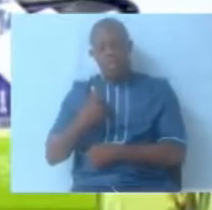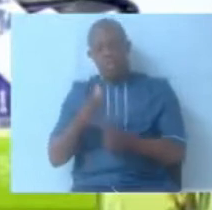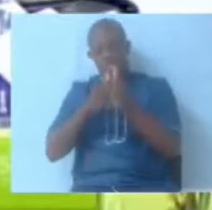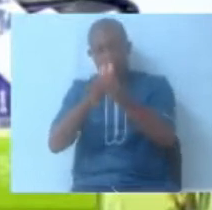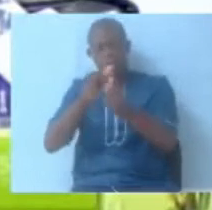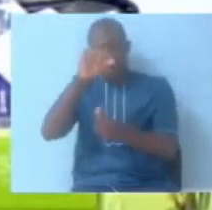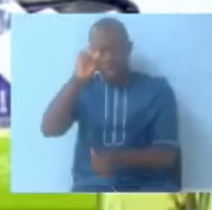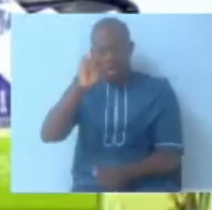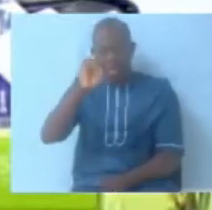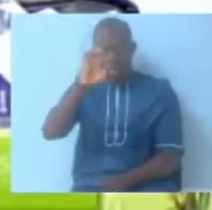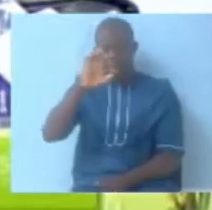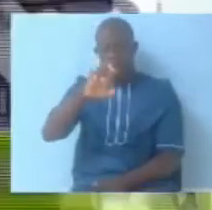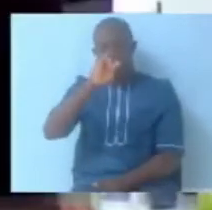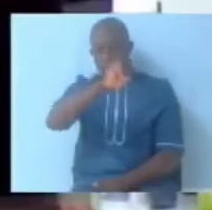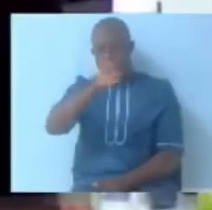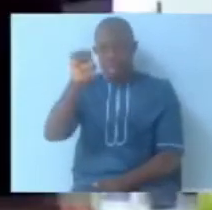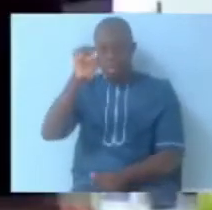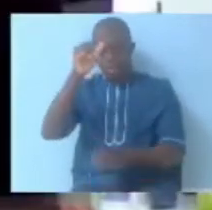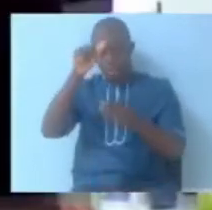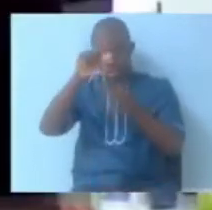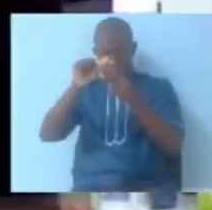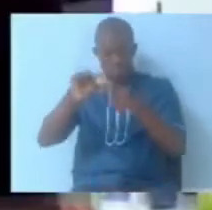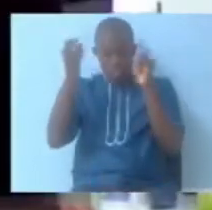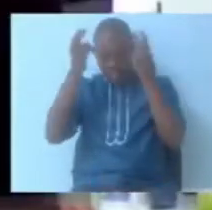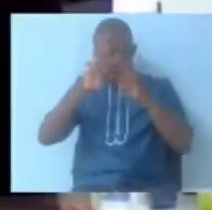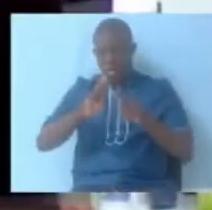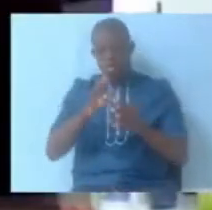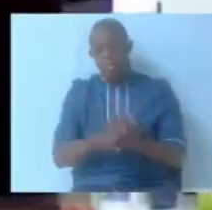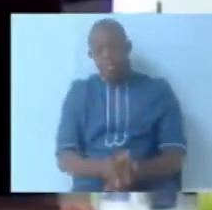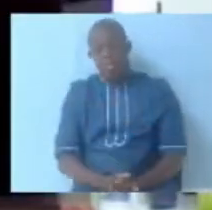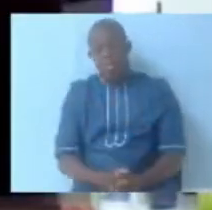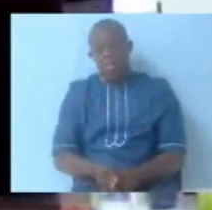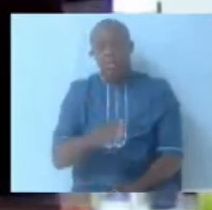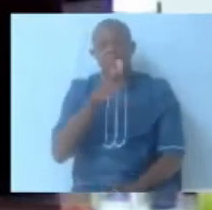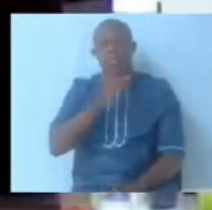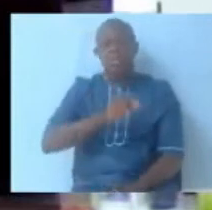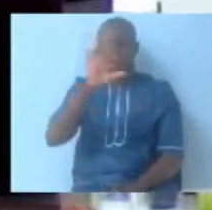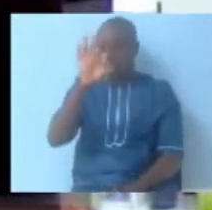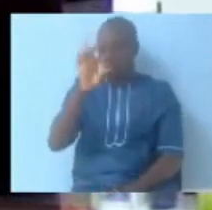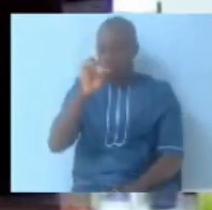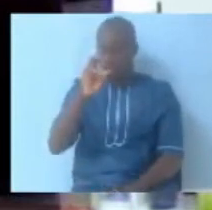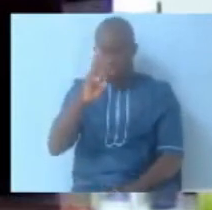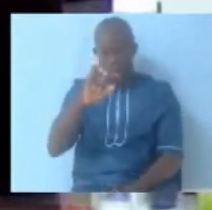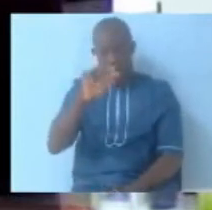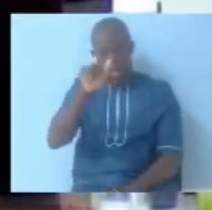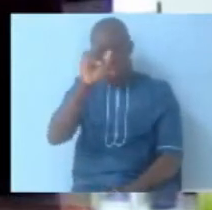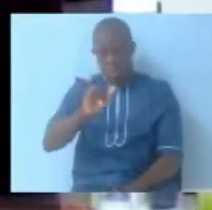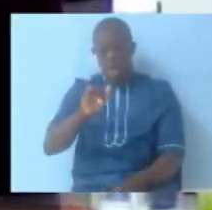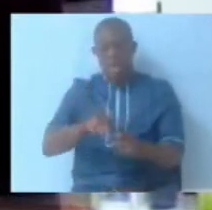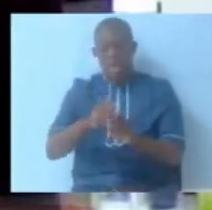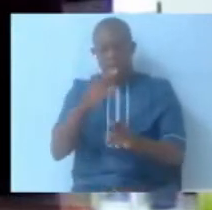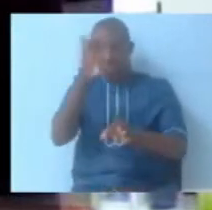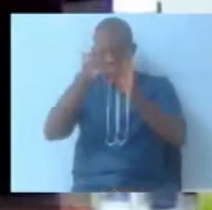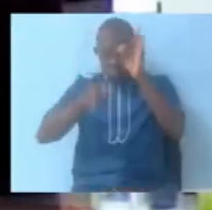karola otumo. But Mr. Touray, once that case was dismissed, in fact, there was no reason for their detention. Mr. Touray, case ni ya case